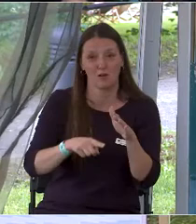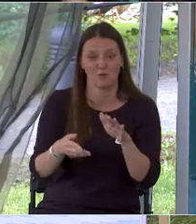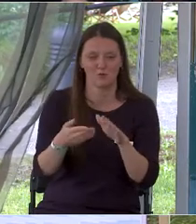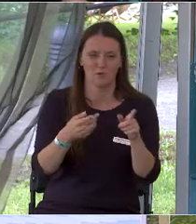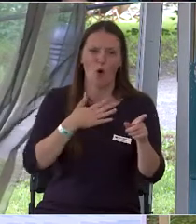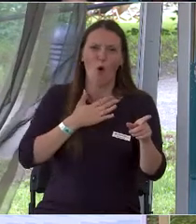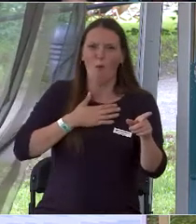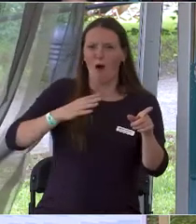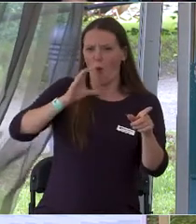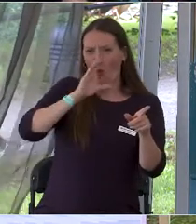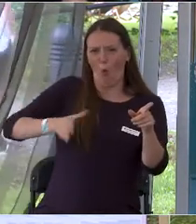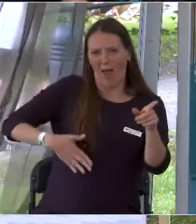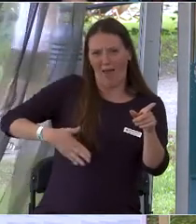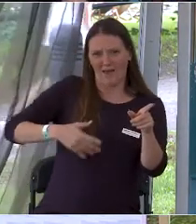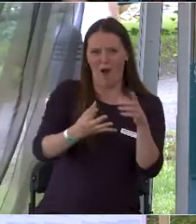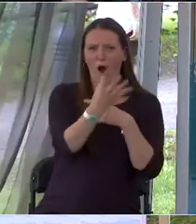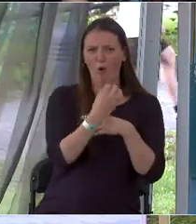doesn't agree with me.